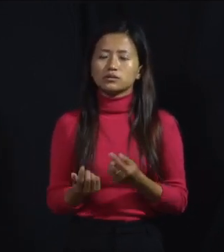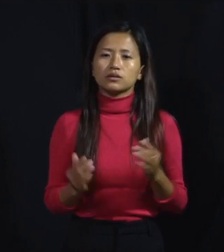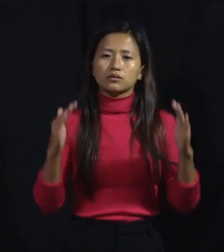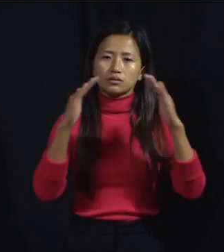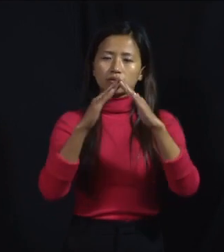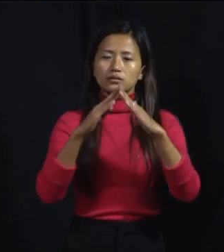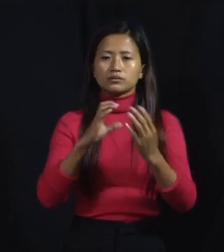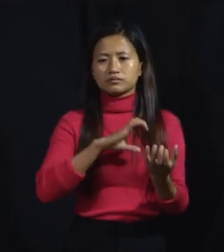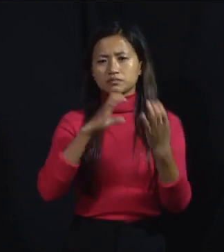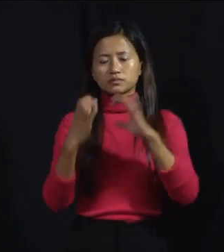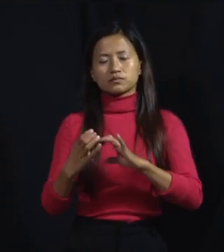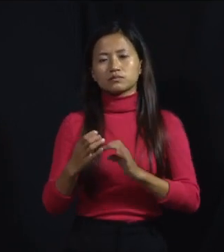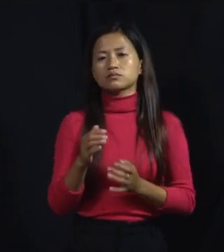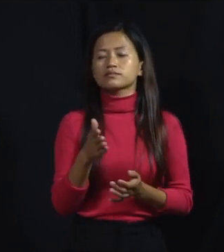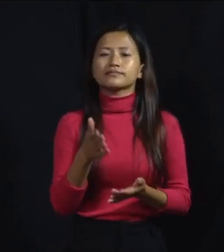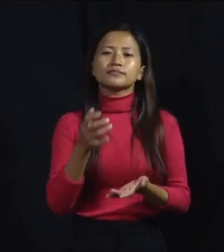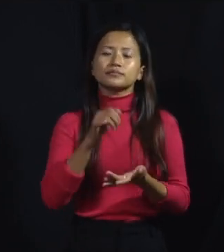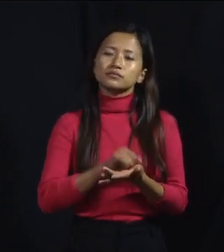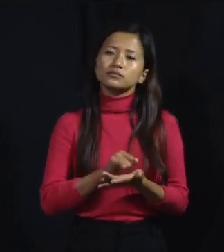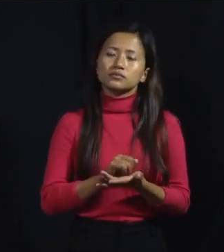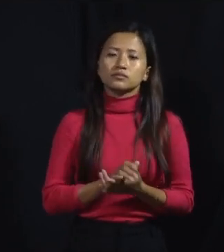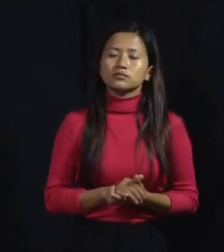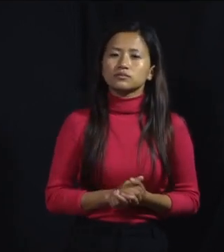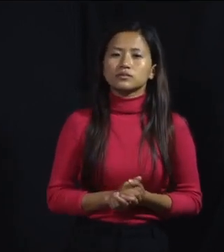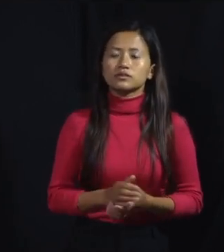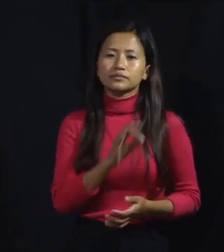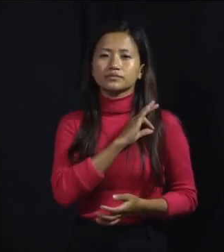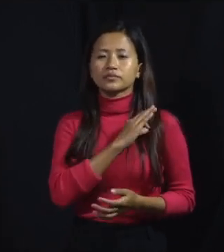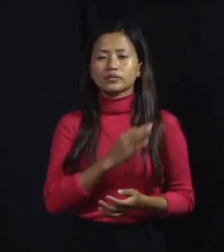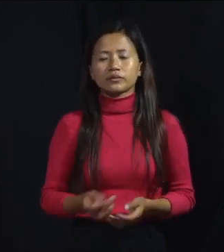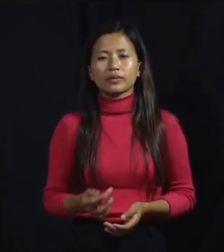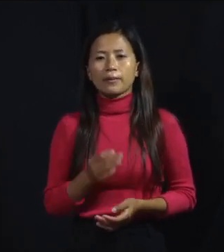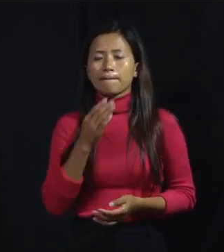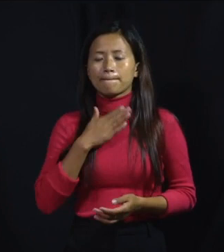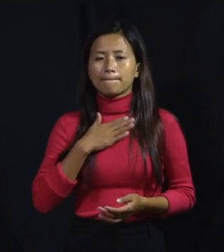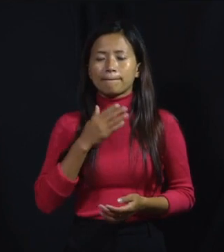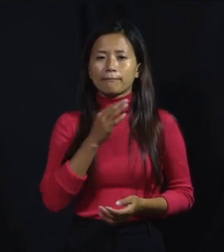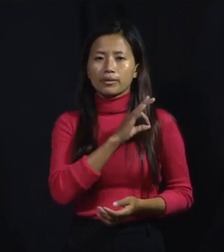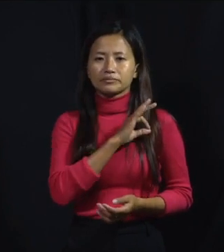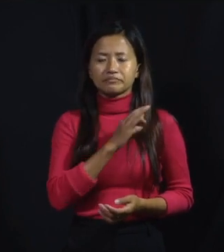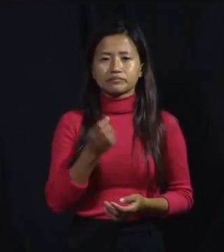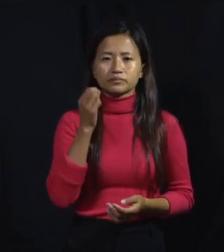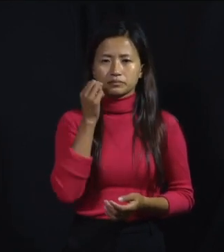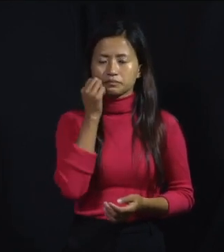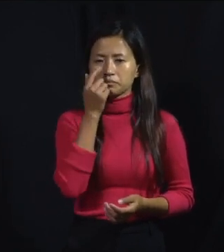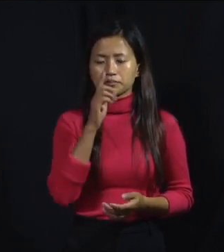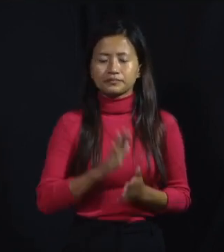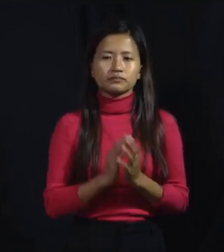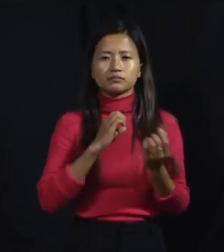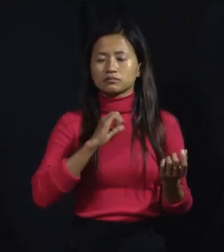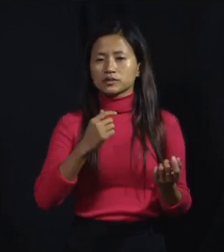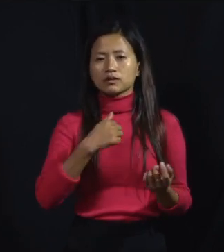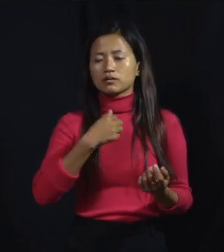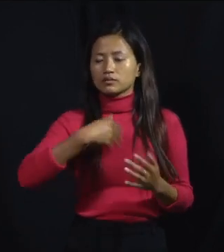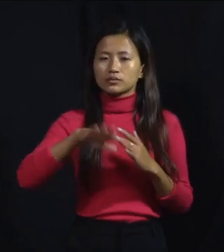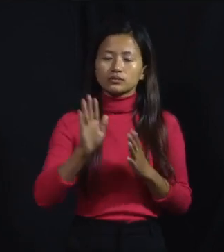we cannot change that, isn't it? Suppose, for example, if I don't like my parents, then I cannot go and change